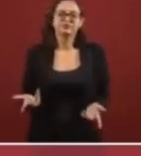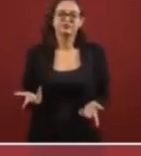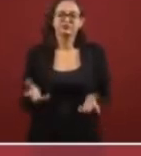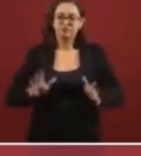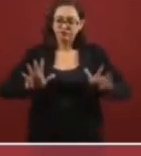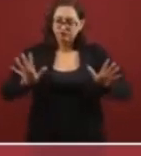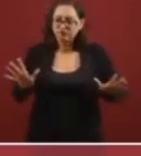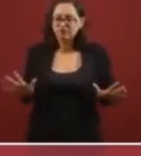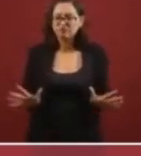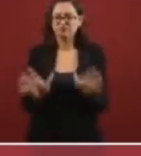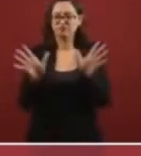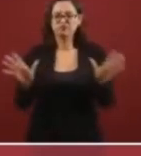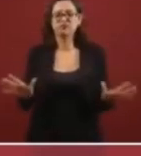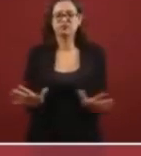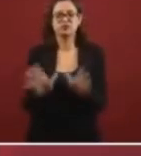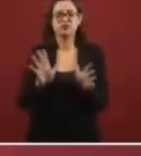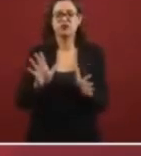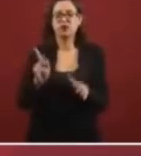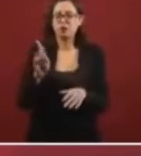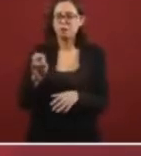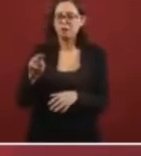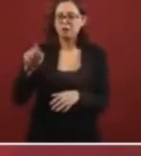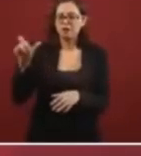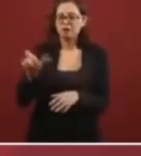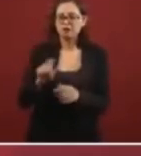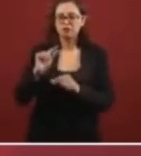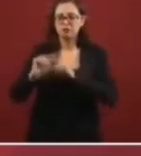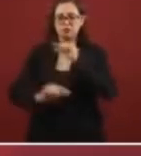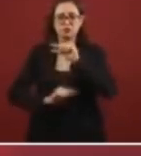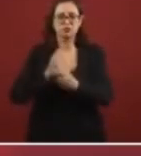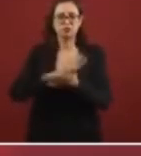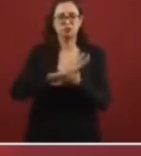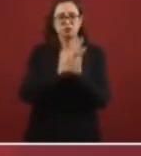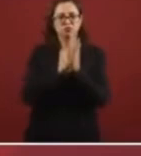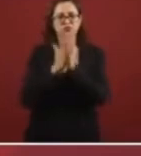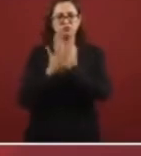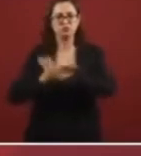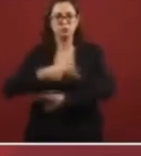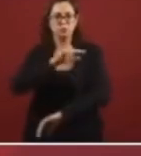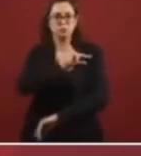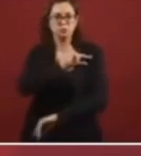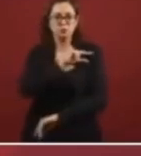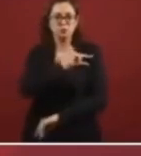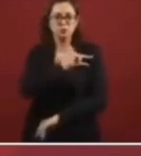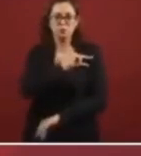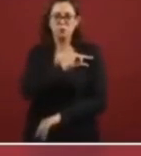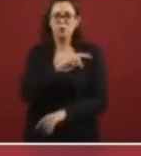privatización. Because they encouraged privatization. Y en,